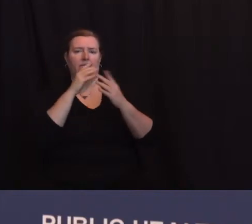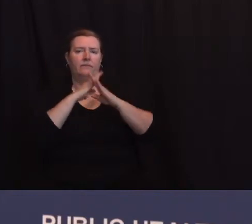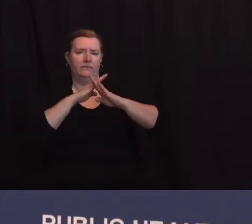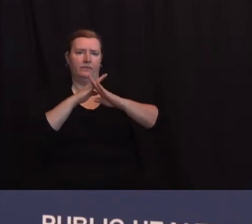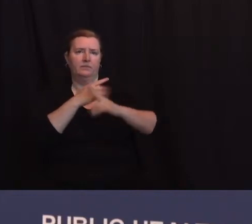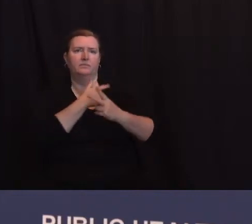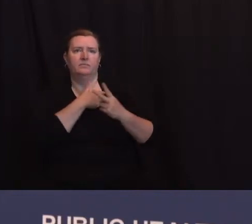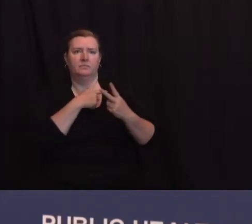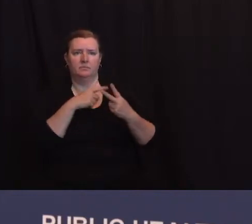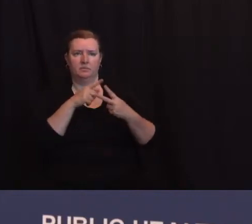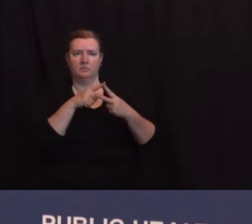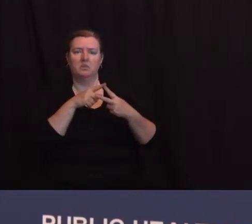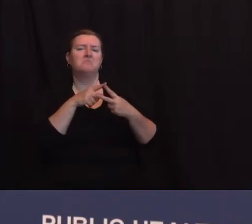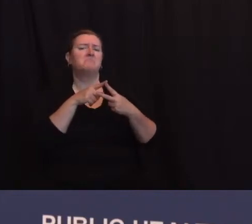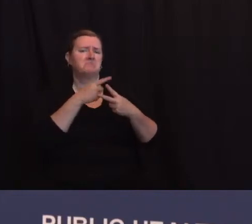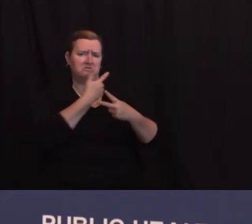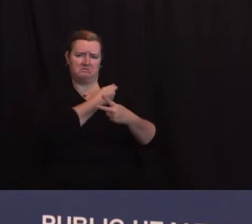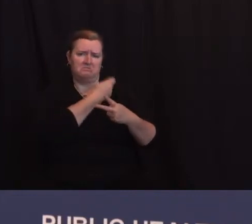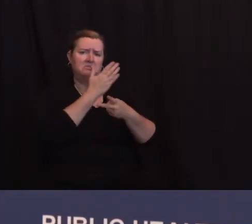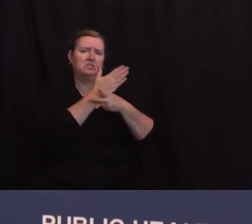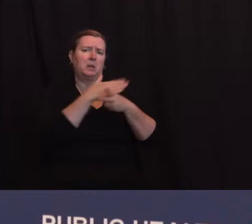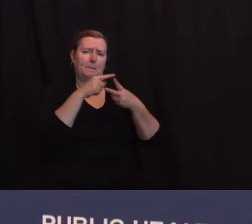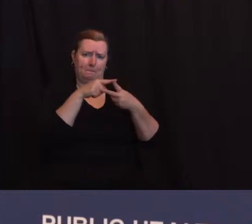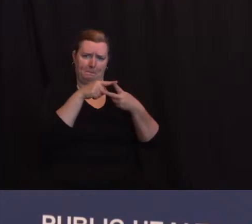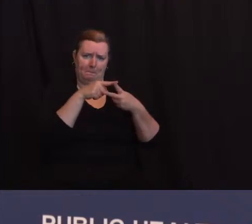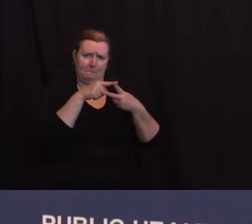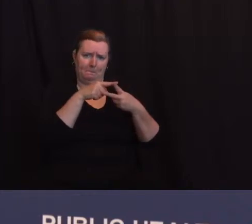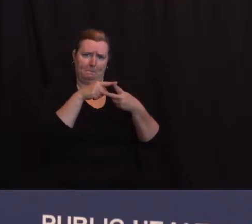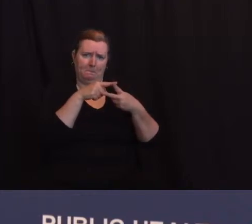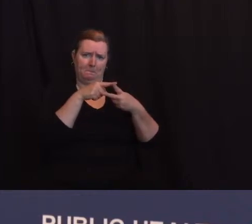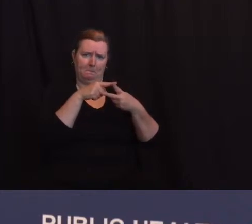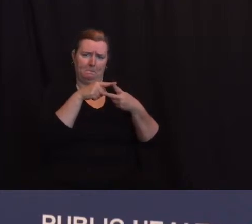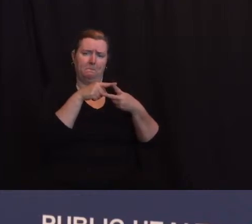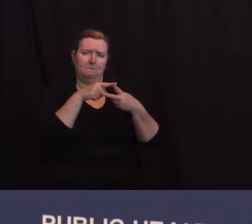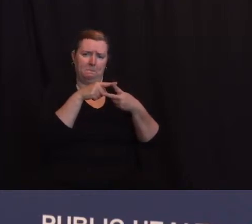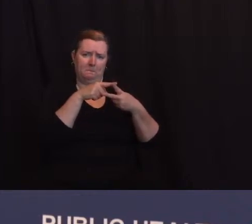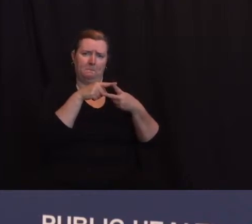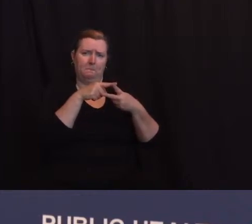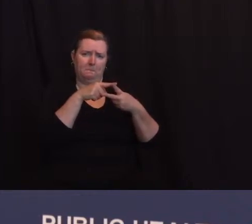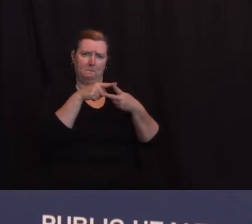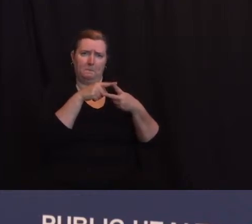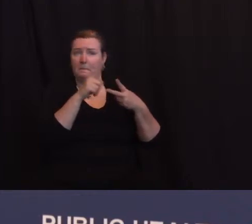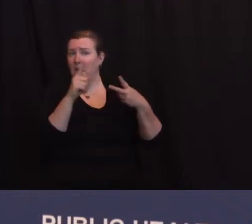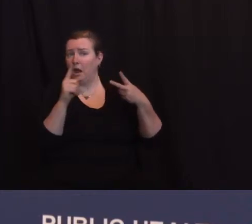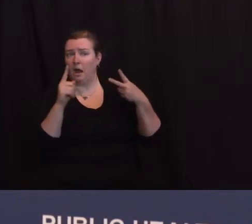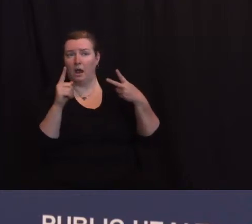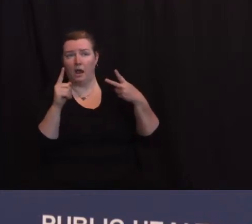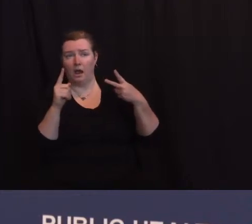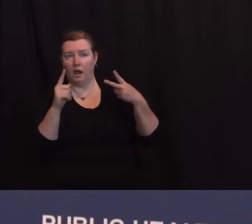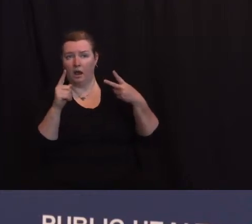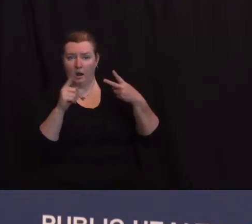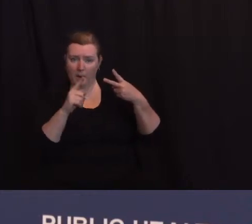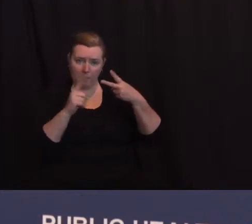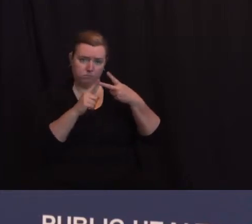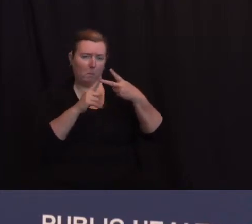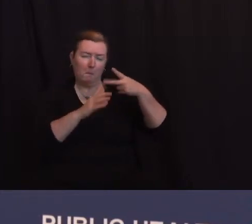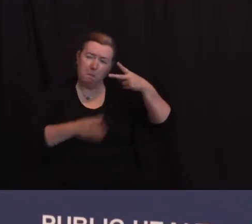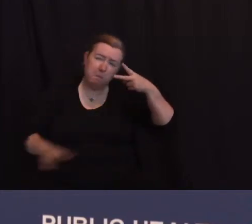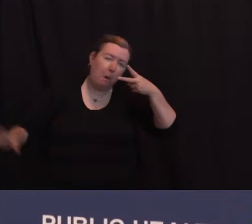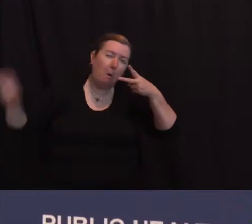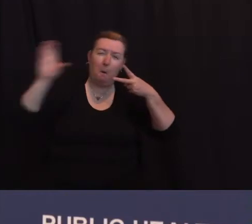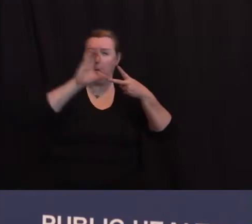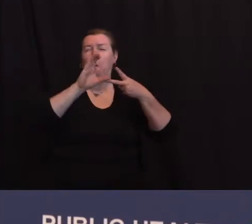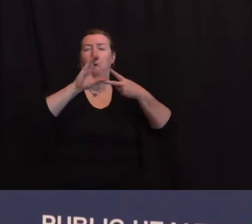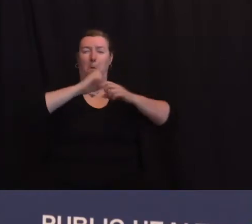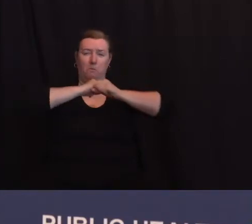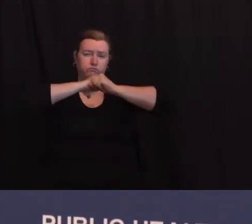begin to produce antibodies with that first vaccine, and it will give you some protection. But you get a whole lot more if you get it boosted. You get those antibodies really up